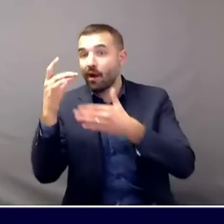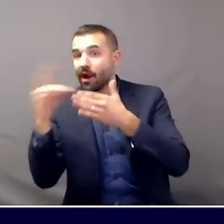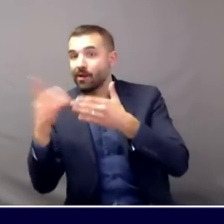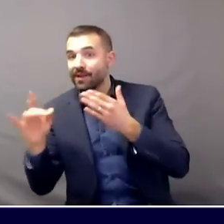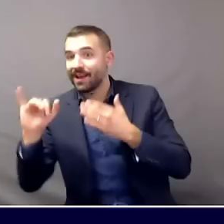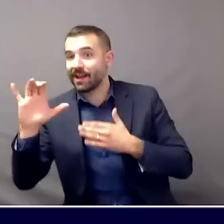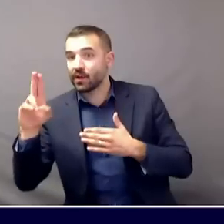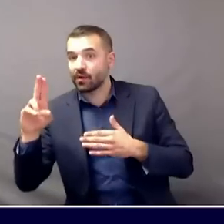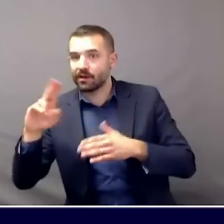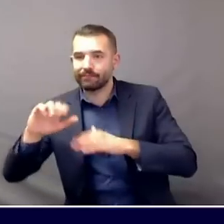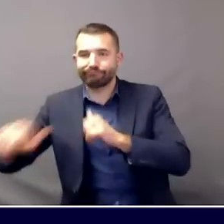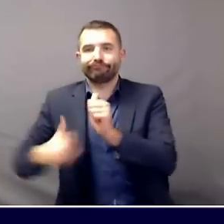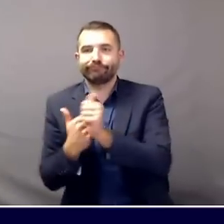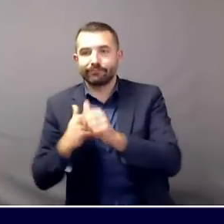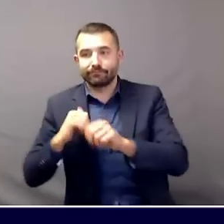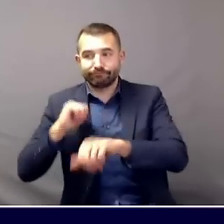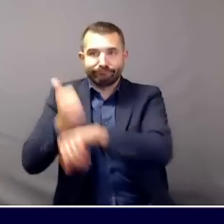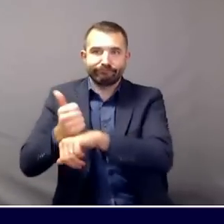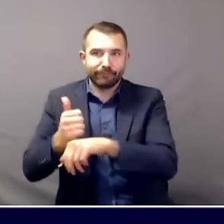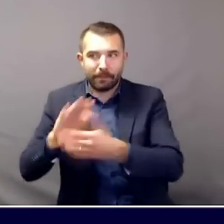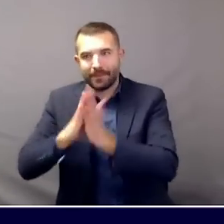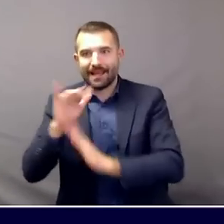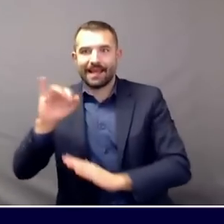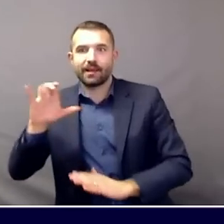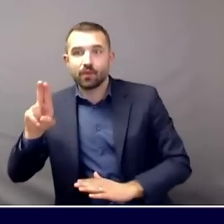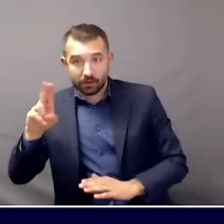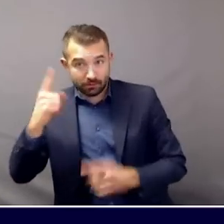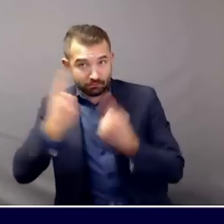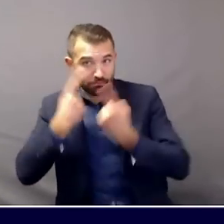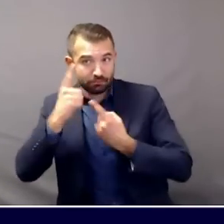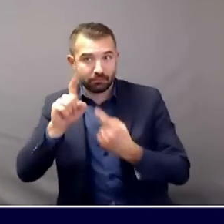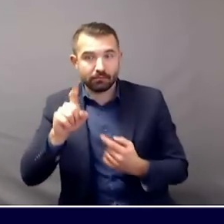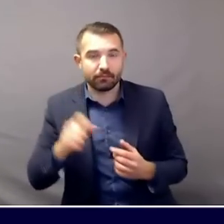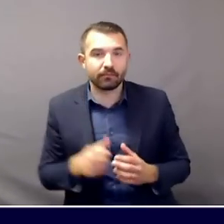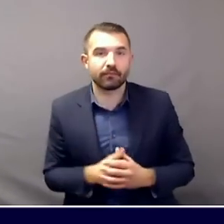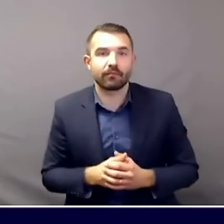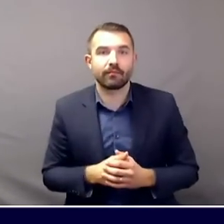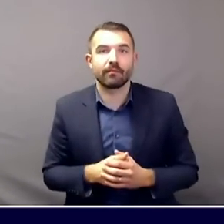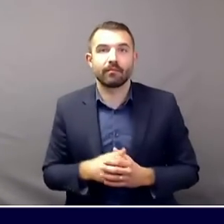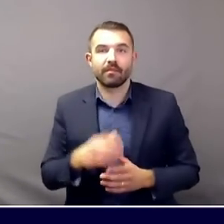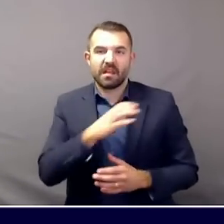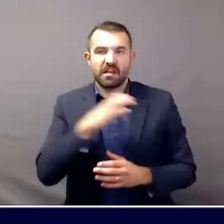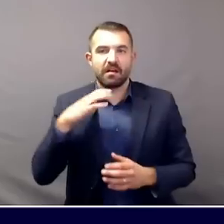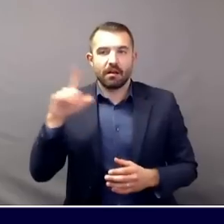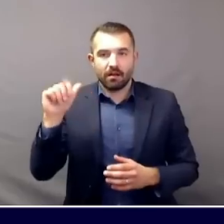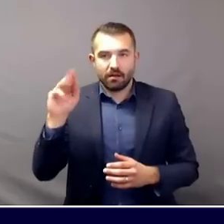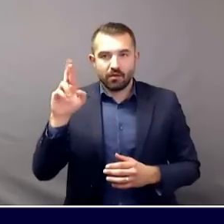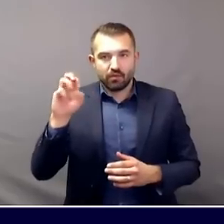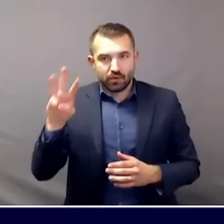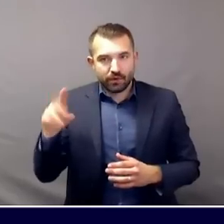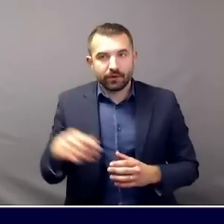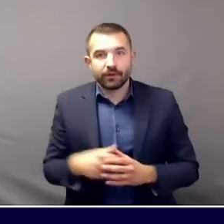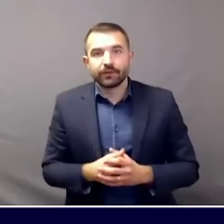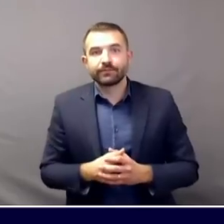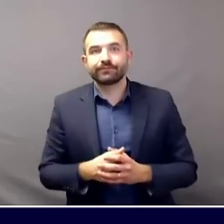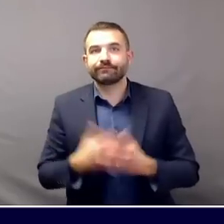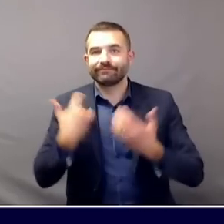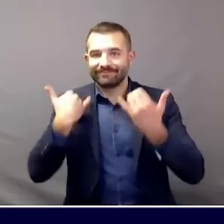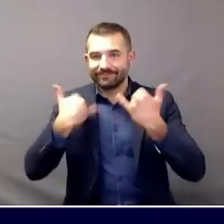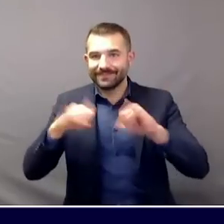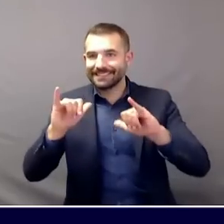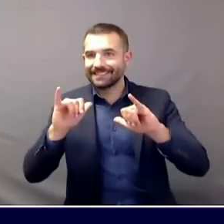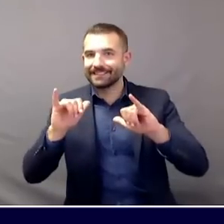Sure. So I'll go ahead, Commissioner. We continue to assess what additional beds we can make